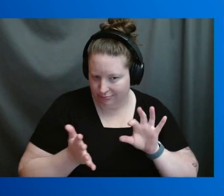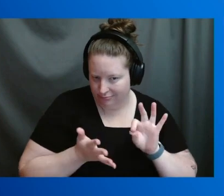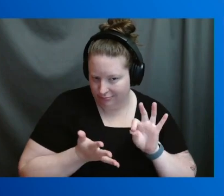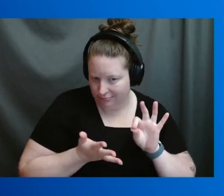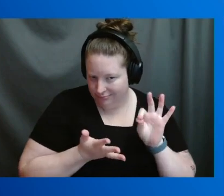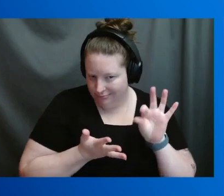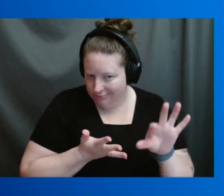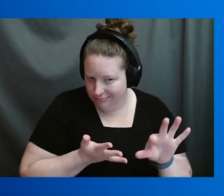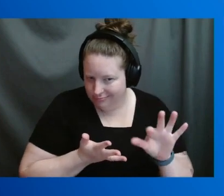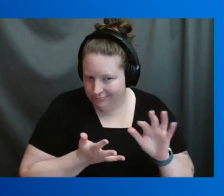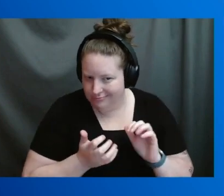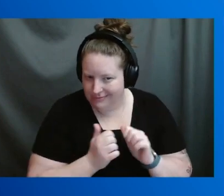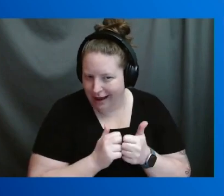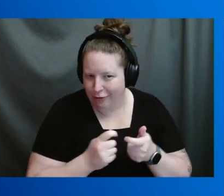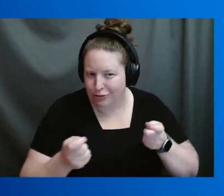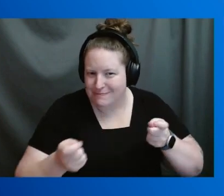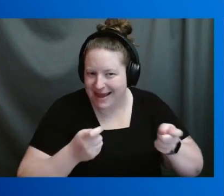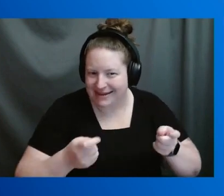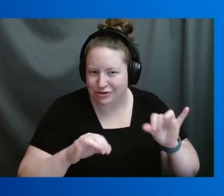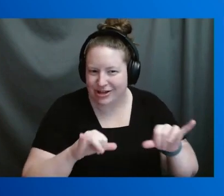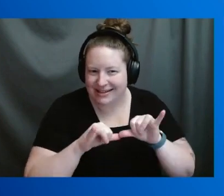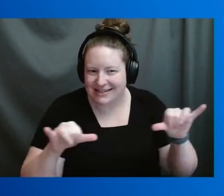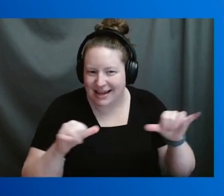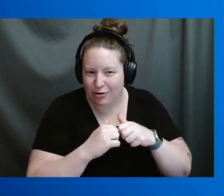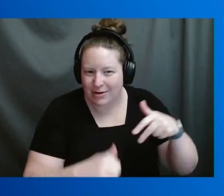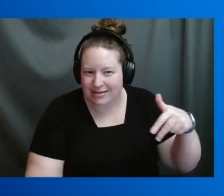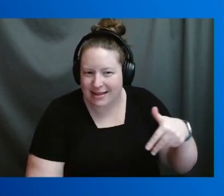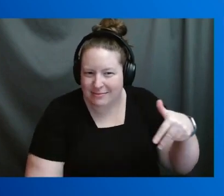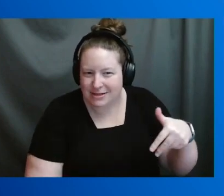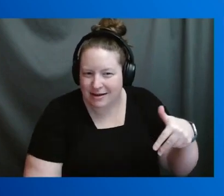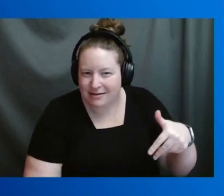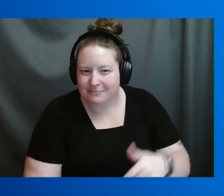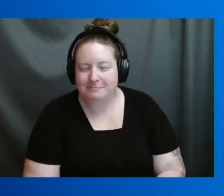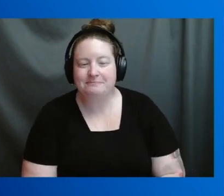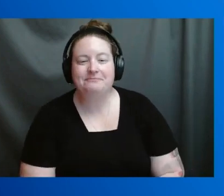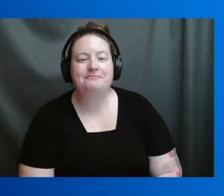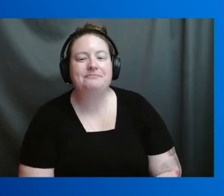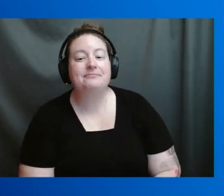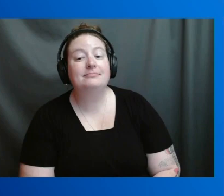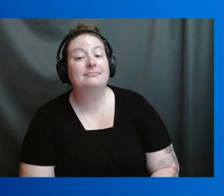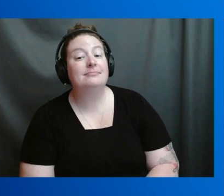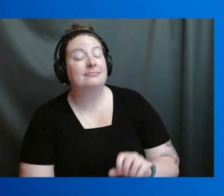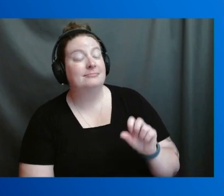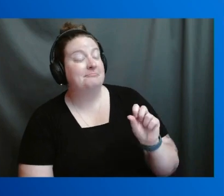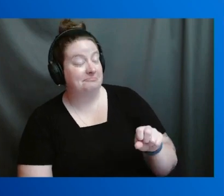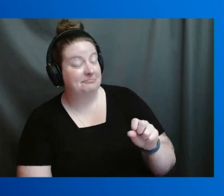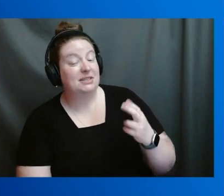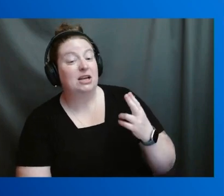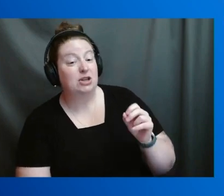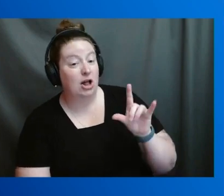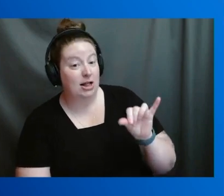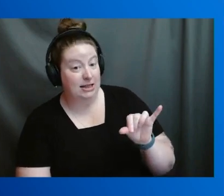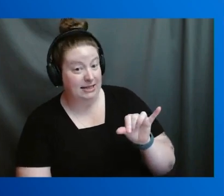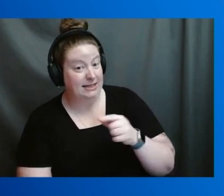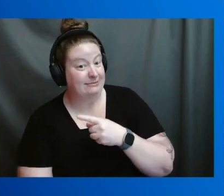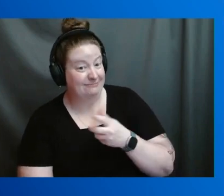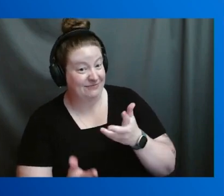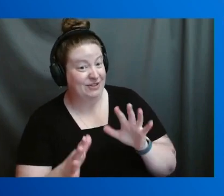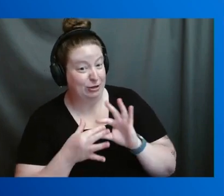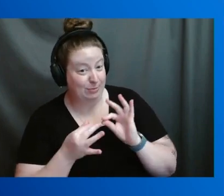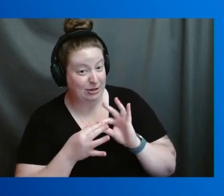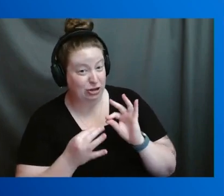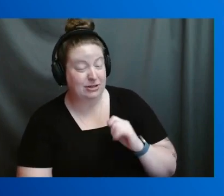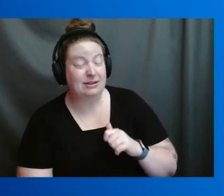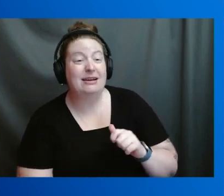you manage that kind of scale on Lambda? Yeah, so as Holly mentioned, we're looking at 1 million